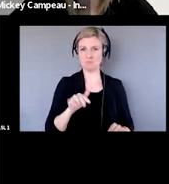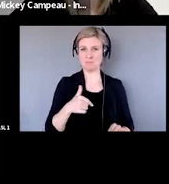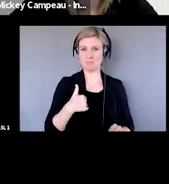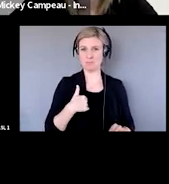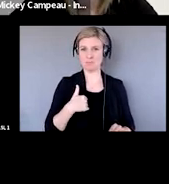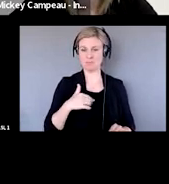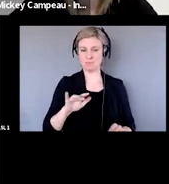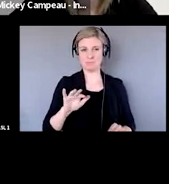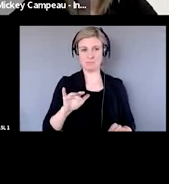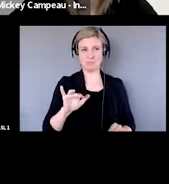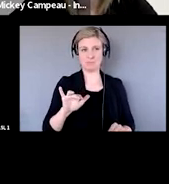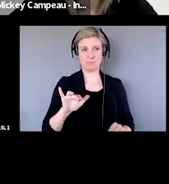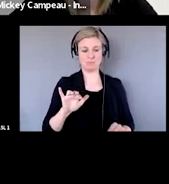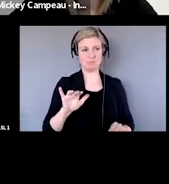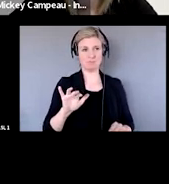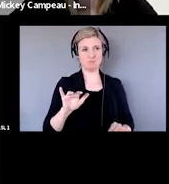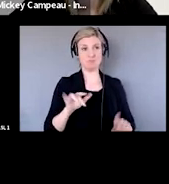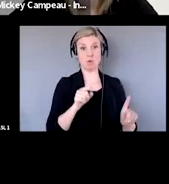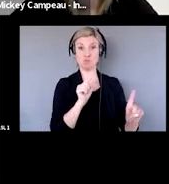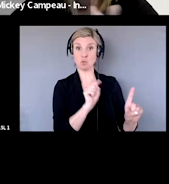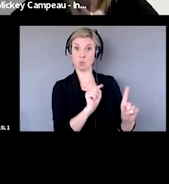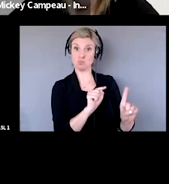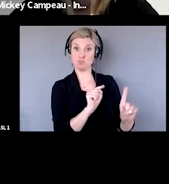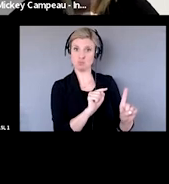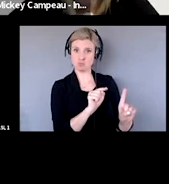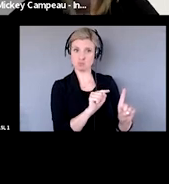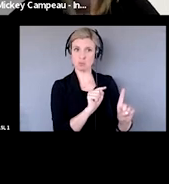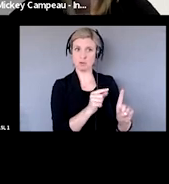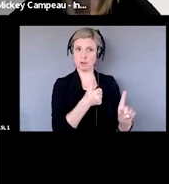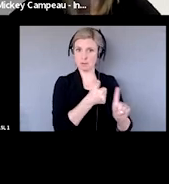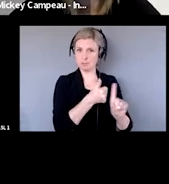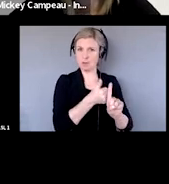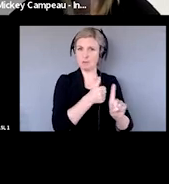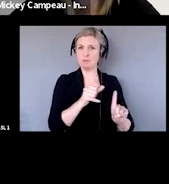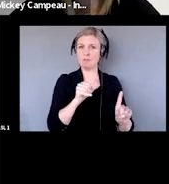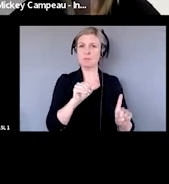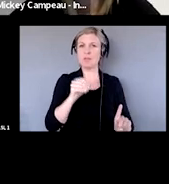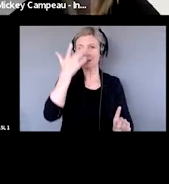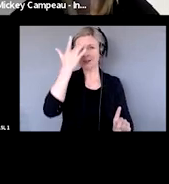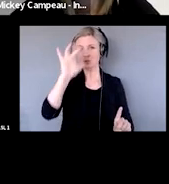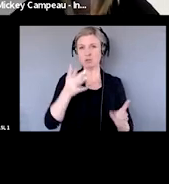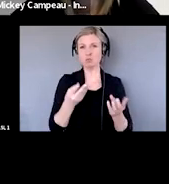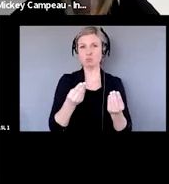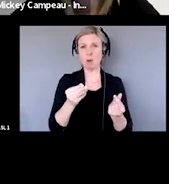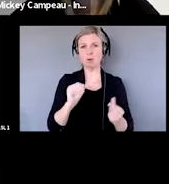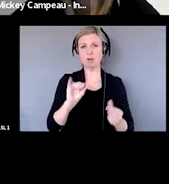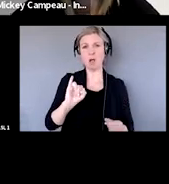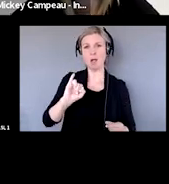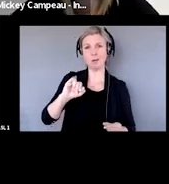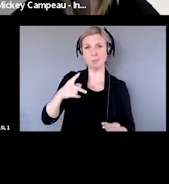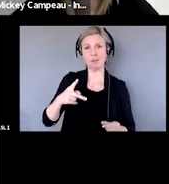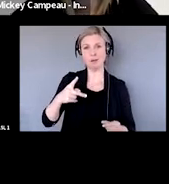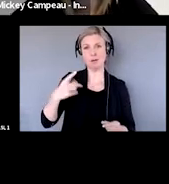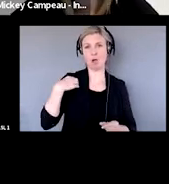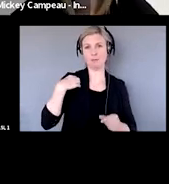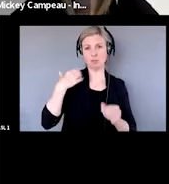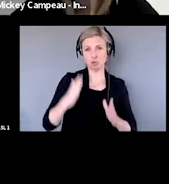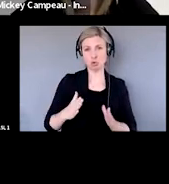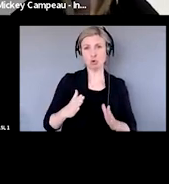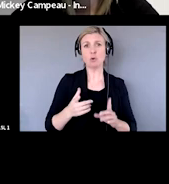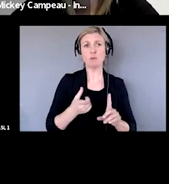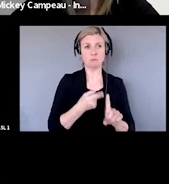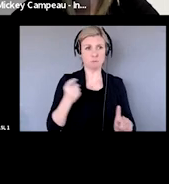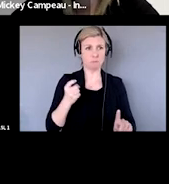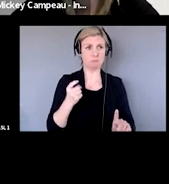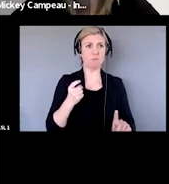so Nicolas is he's an intellectual property advisor from the Canadian Intellectual Property Office. He holds a bachelor's degree